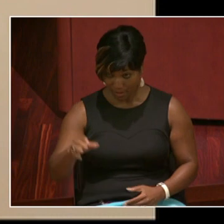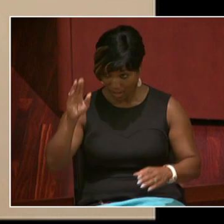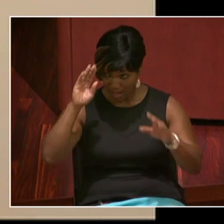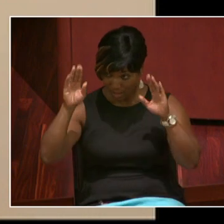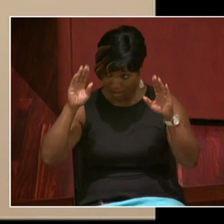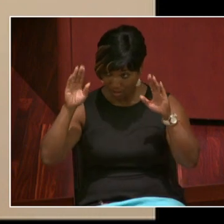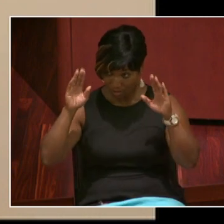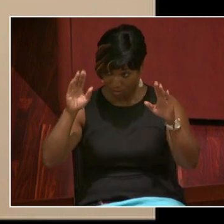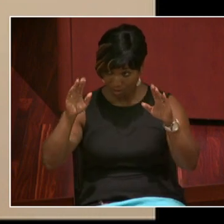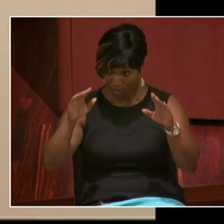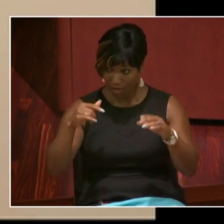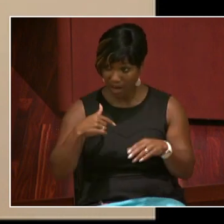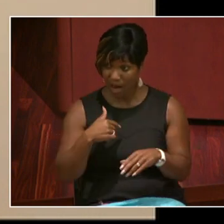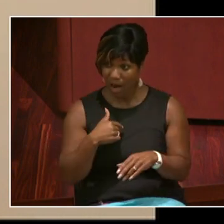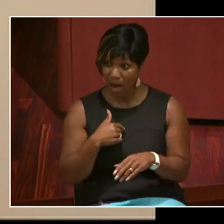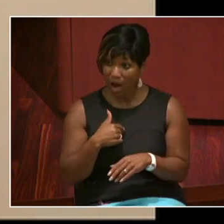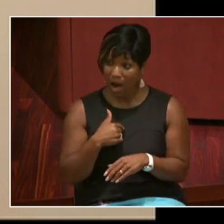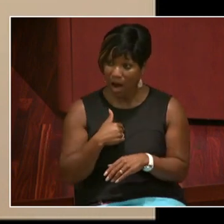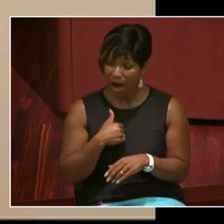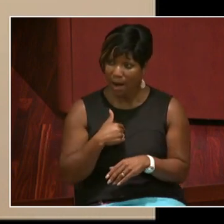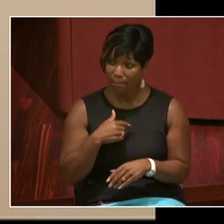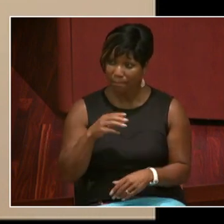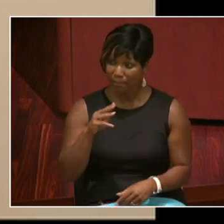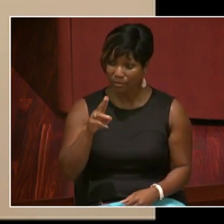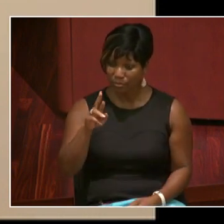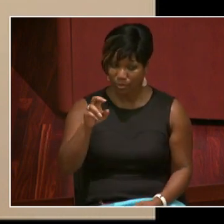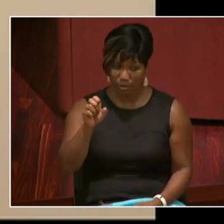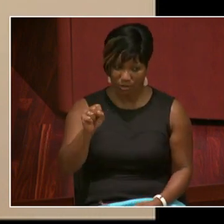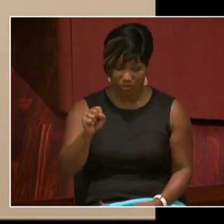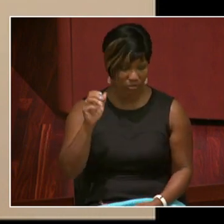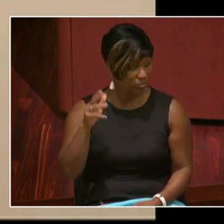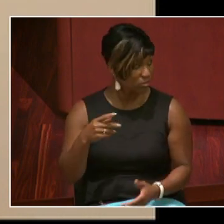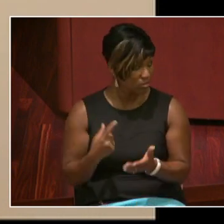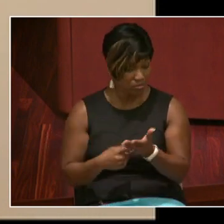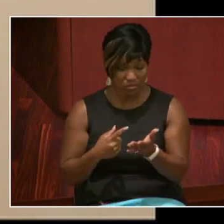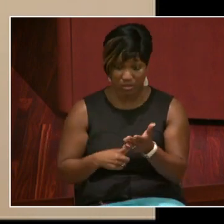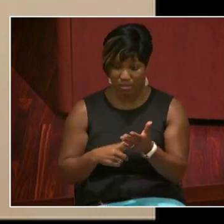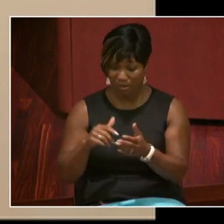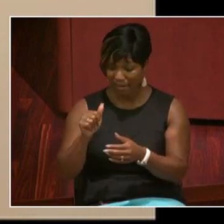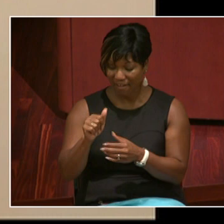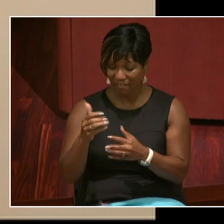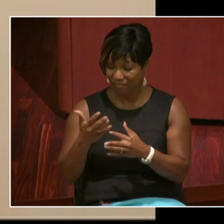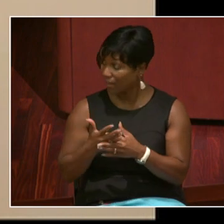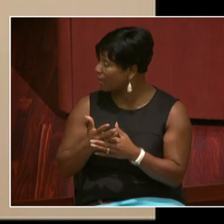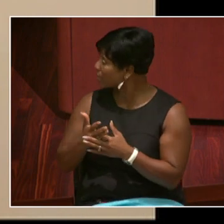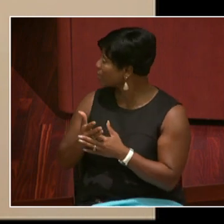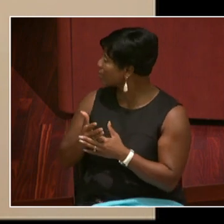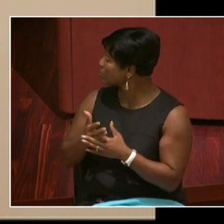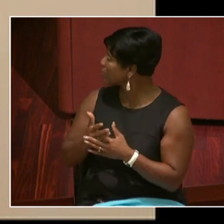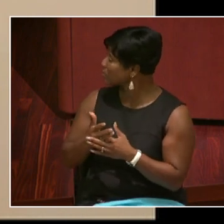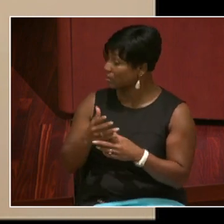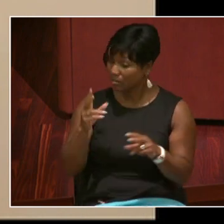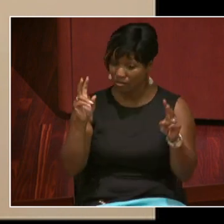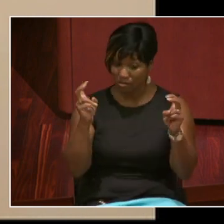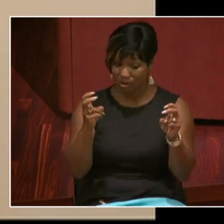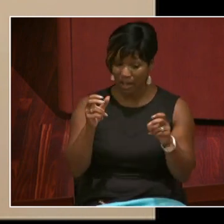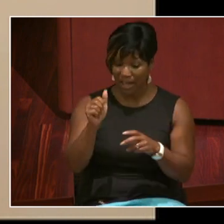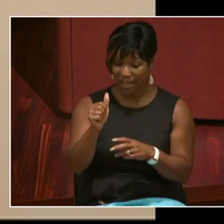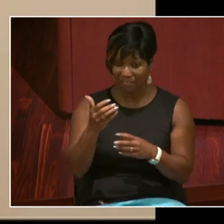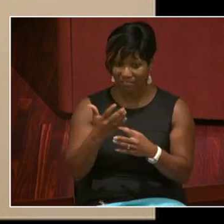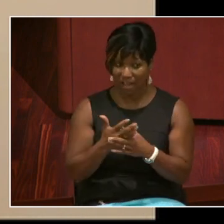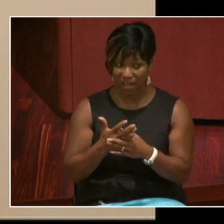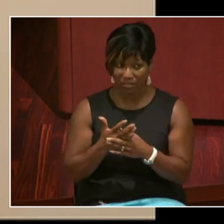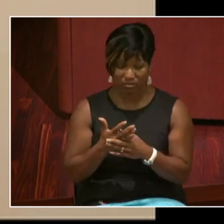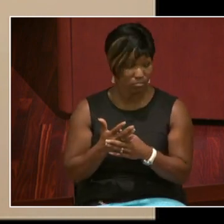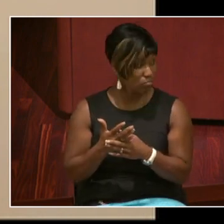Hello, I'm Elizabeth Burns. Today I'm going to be talking to you about the alien files, more commonly called A files.